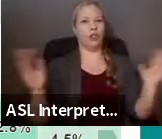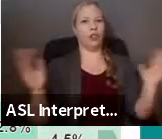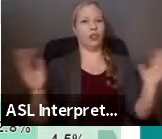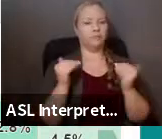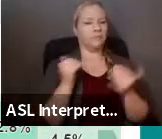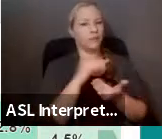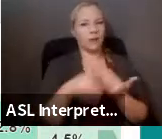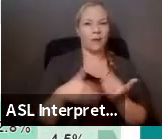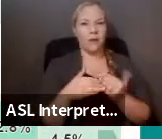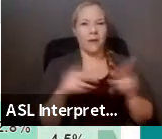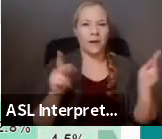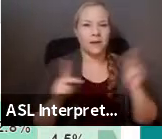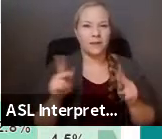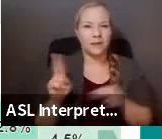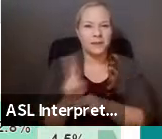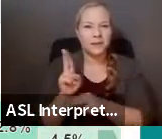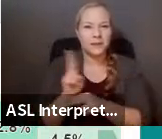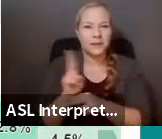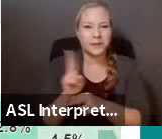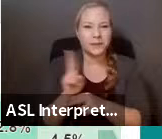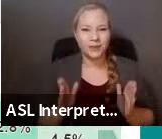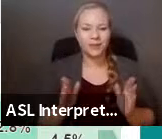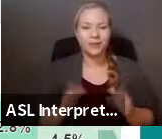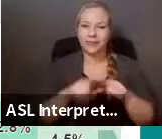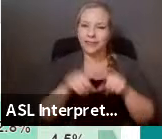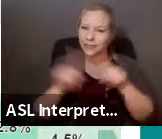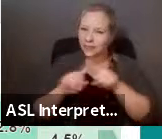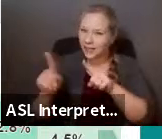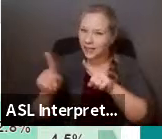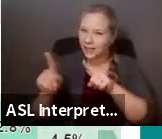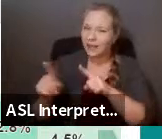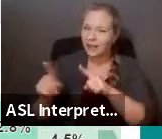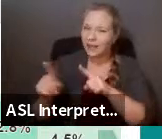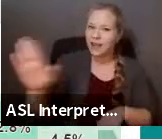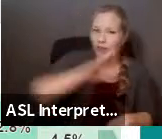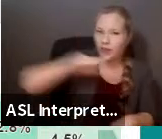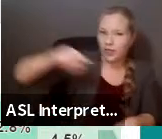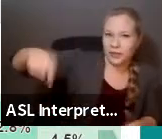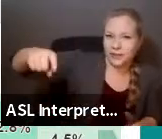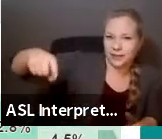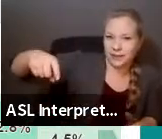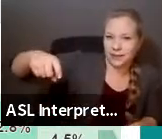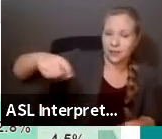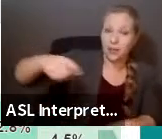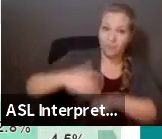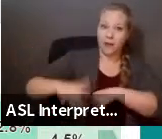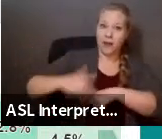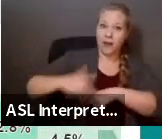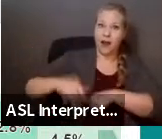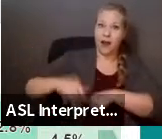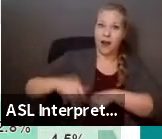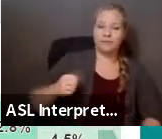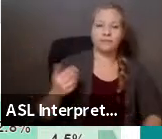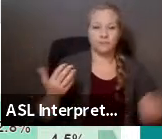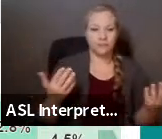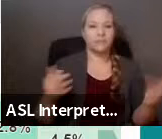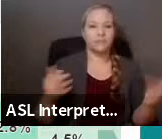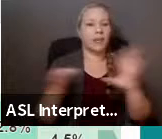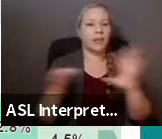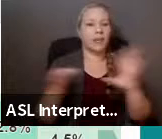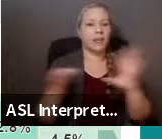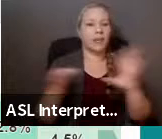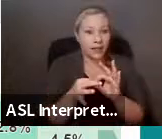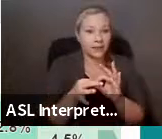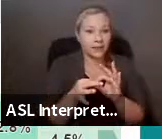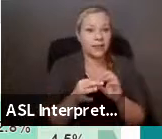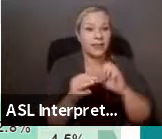with different mobility, availability. And this connecting the communities, connecting east-west across the highway is going to